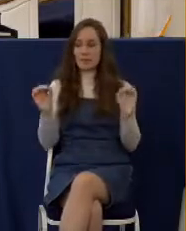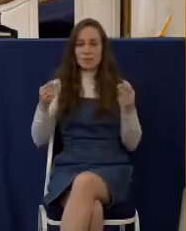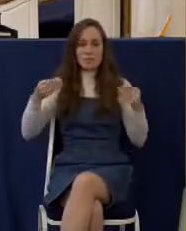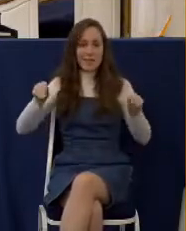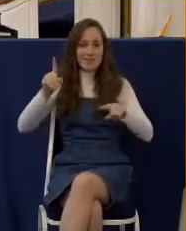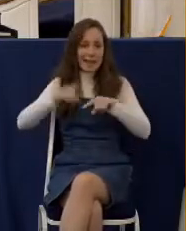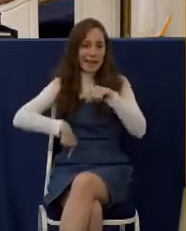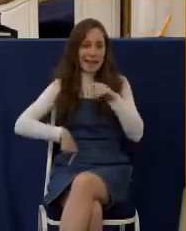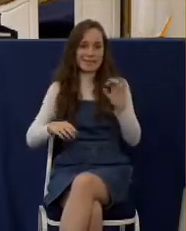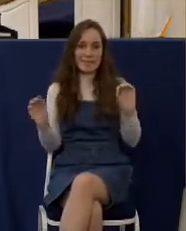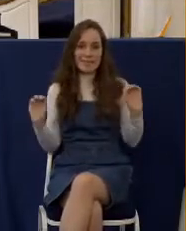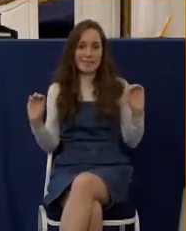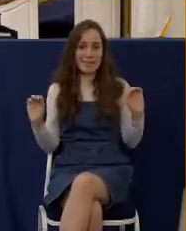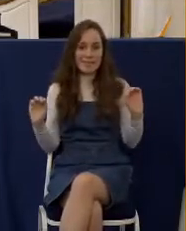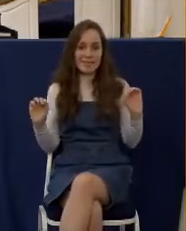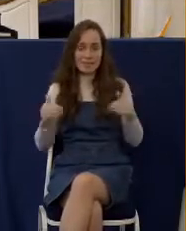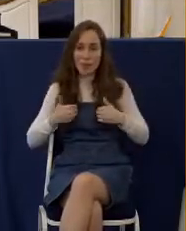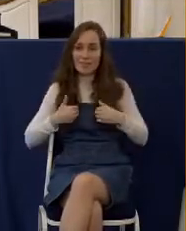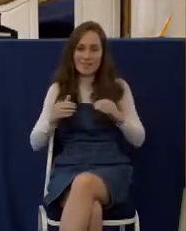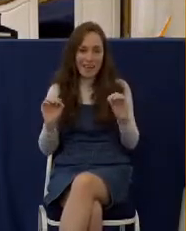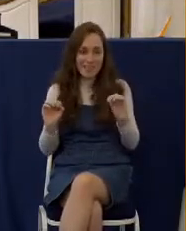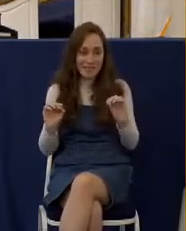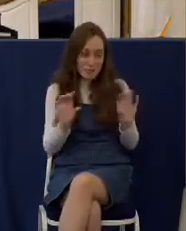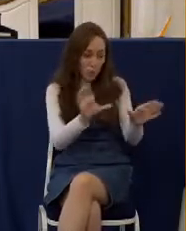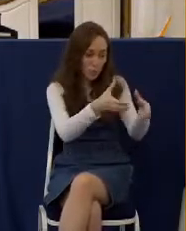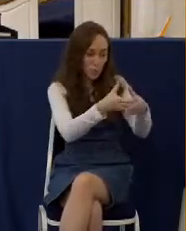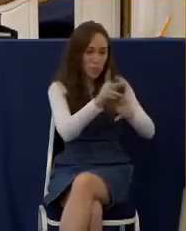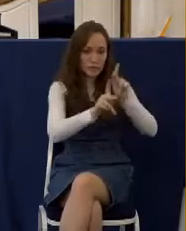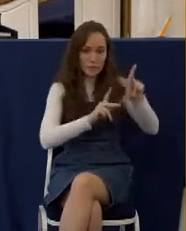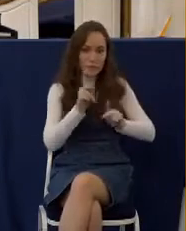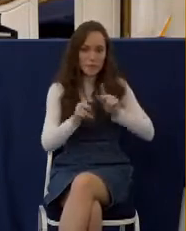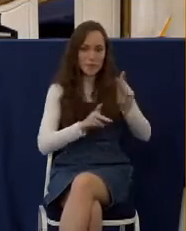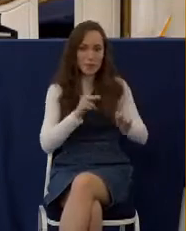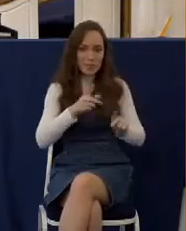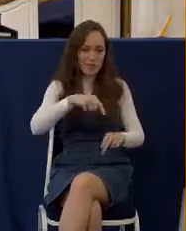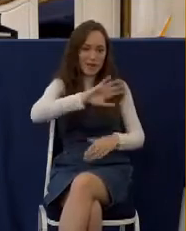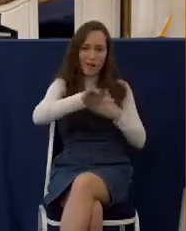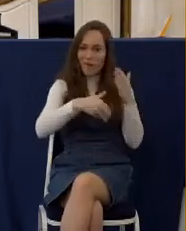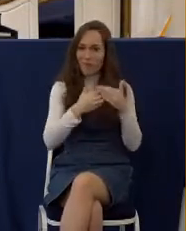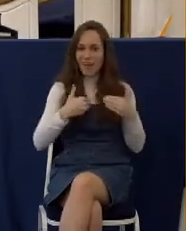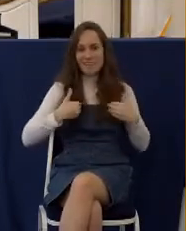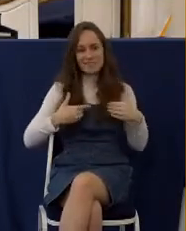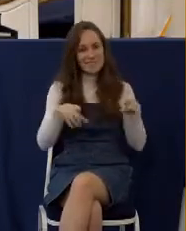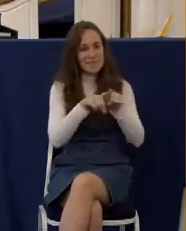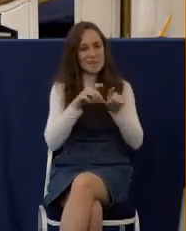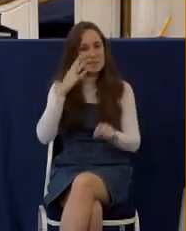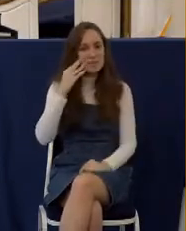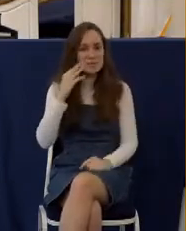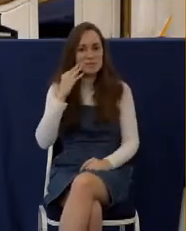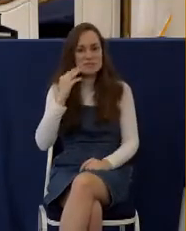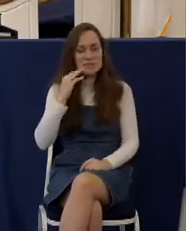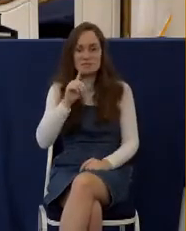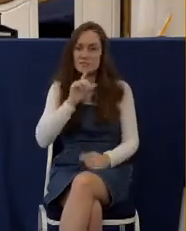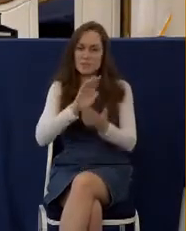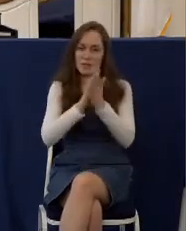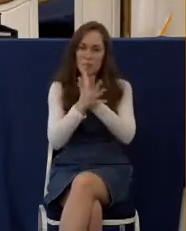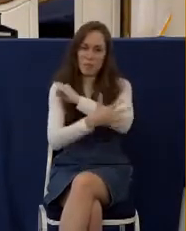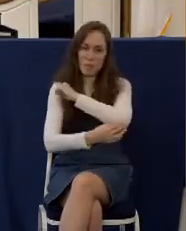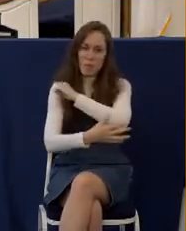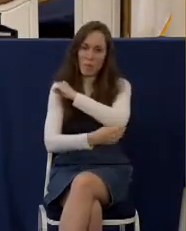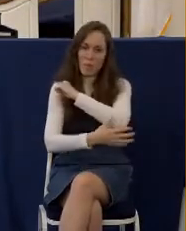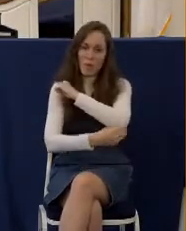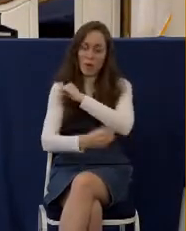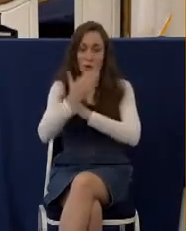So what you have there is a group of people, all of them are basically in the same boat. They all have become poor trying to help out